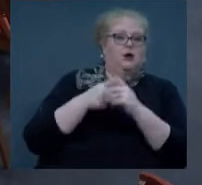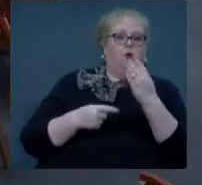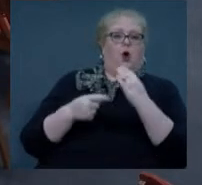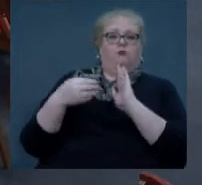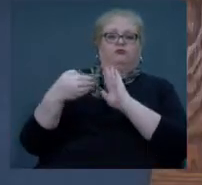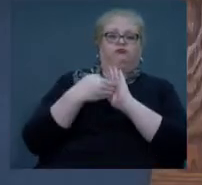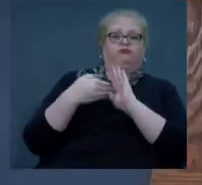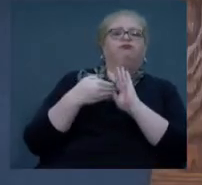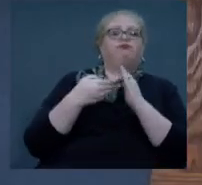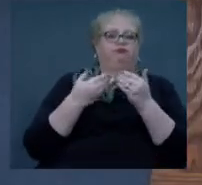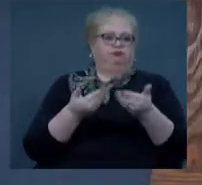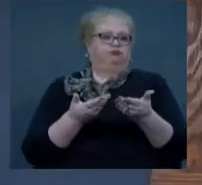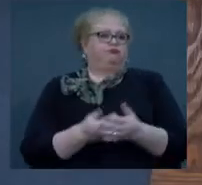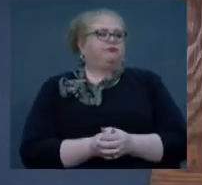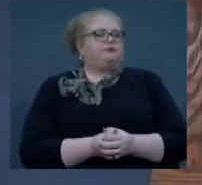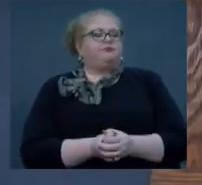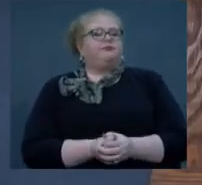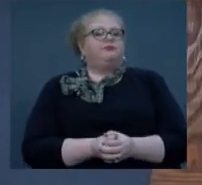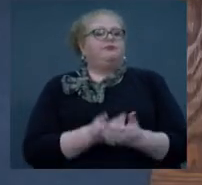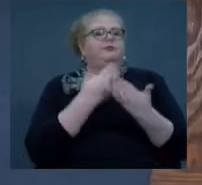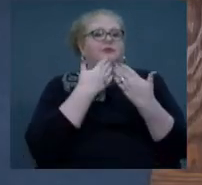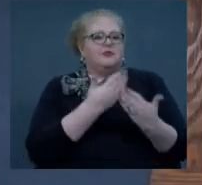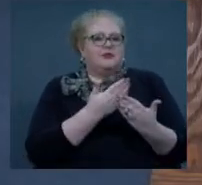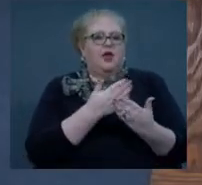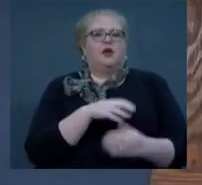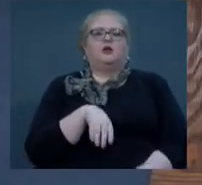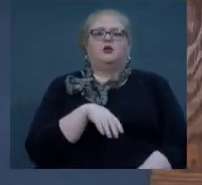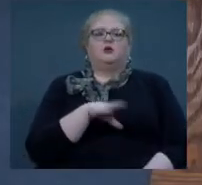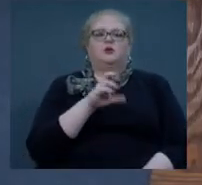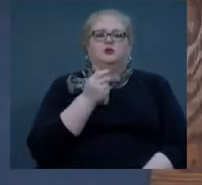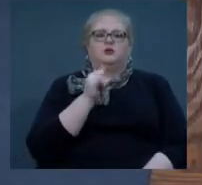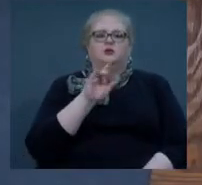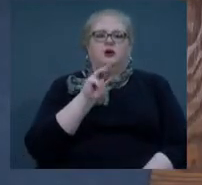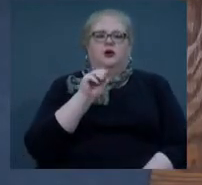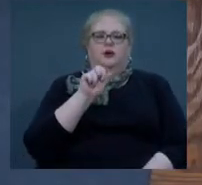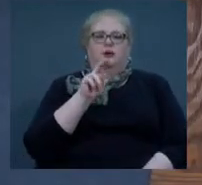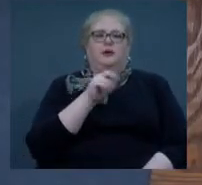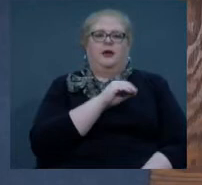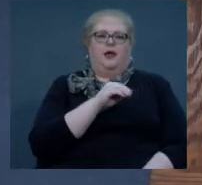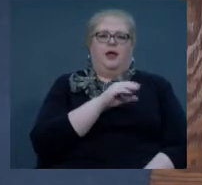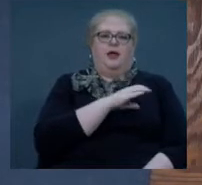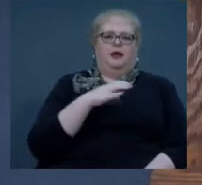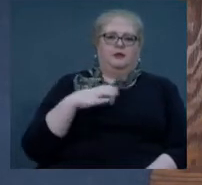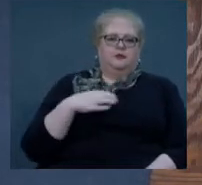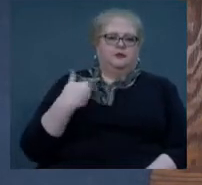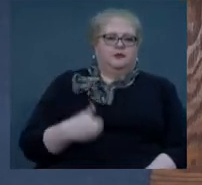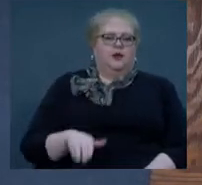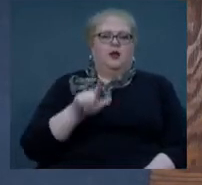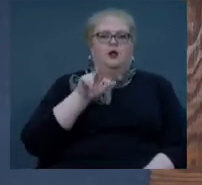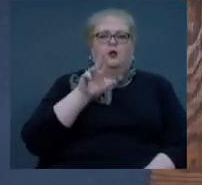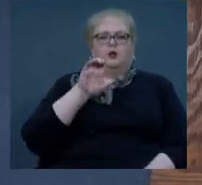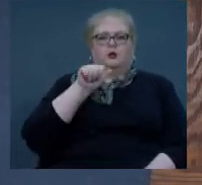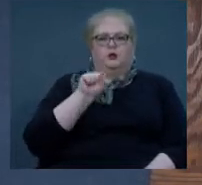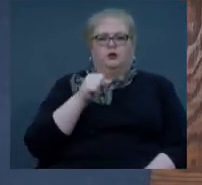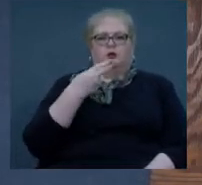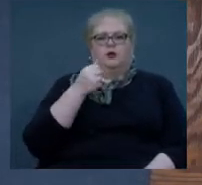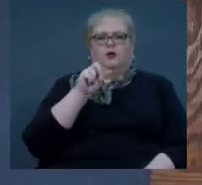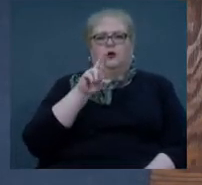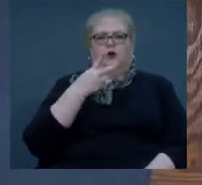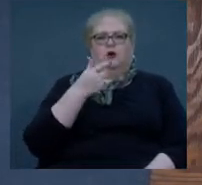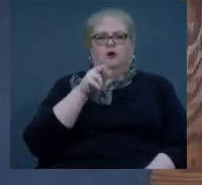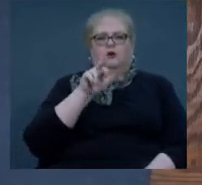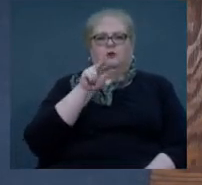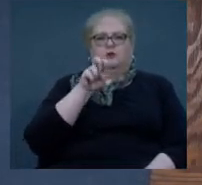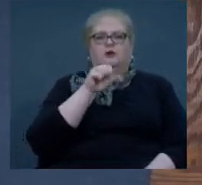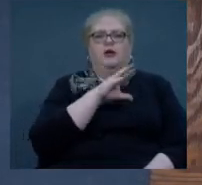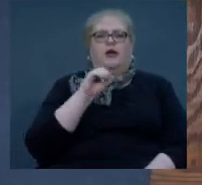has to say. Thank you, Mr. Chairman. Commission, Lucas Hargraves on behalf of the applicant. I want to introduce with me as well Van